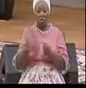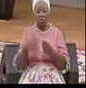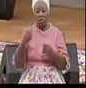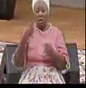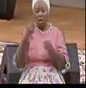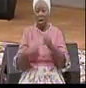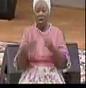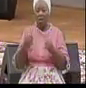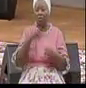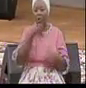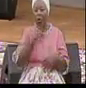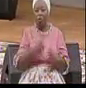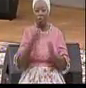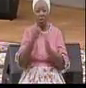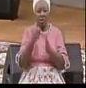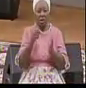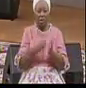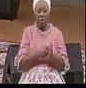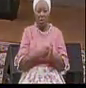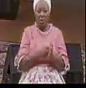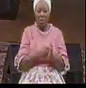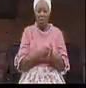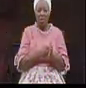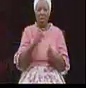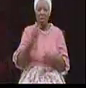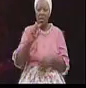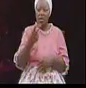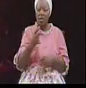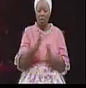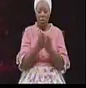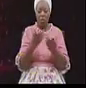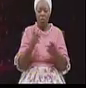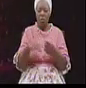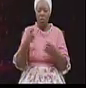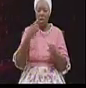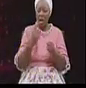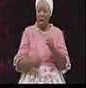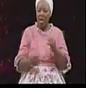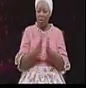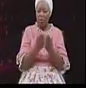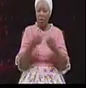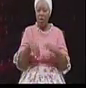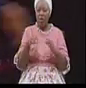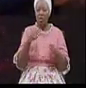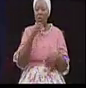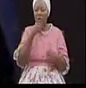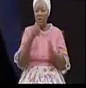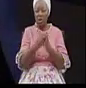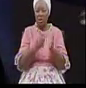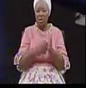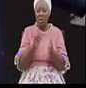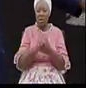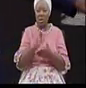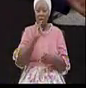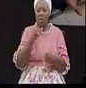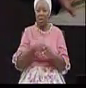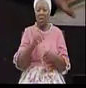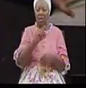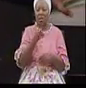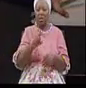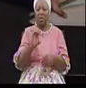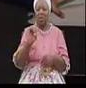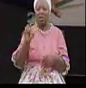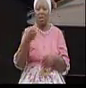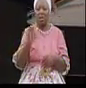the Old Testament, the second book to the last in Zechariah, it says they